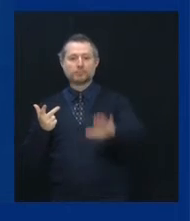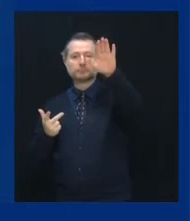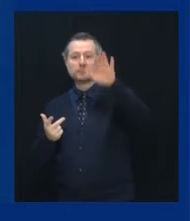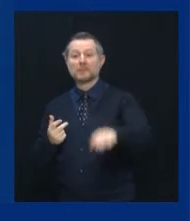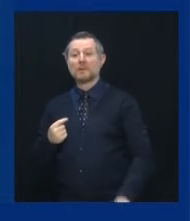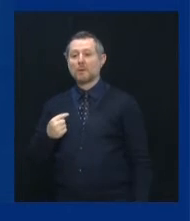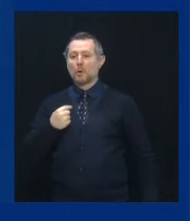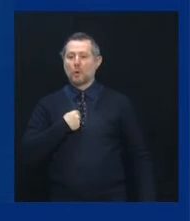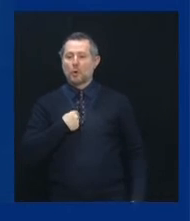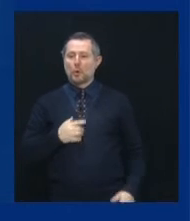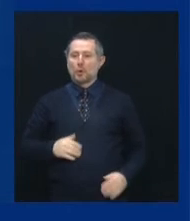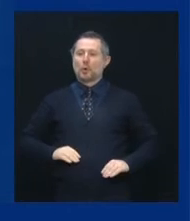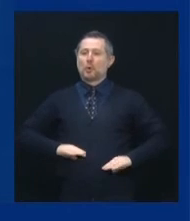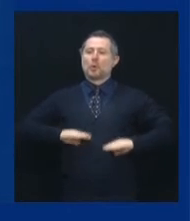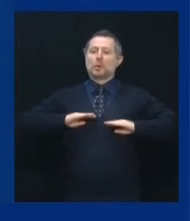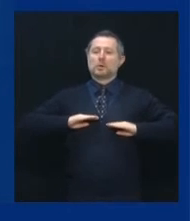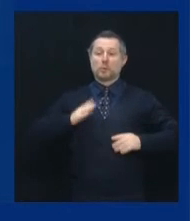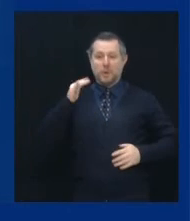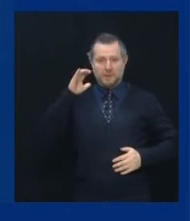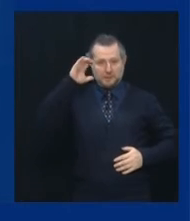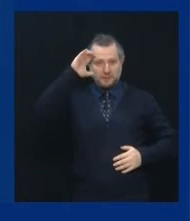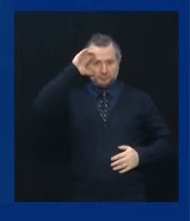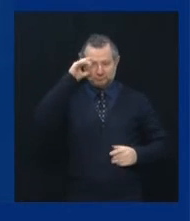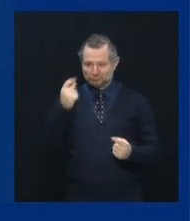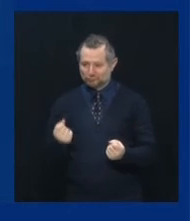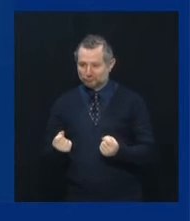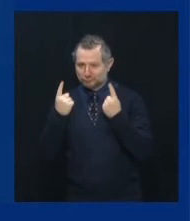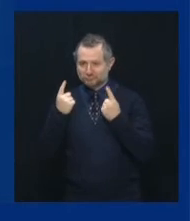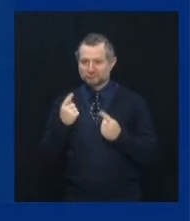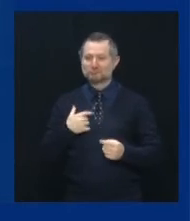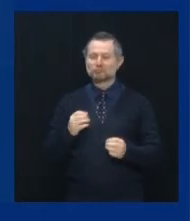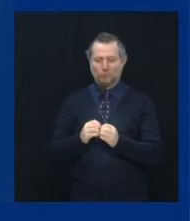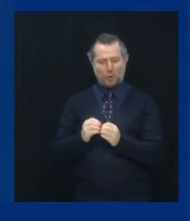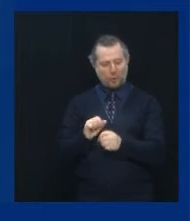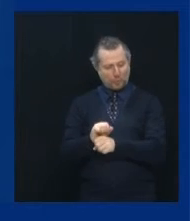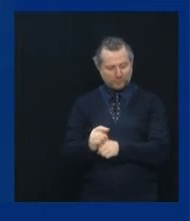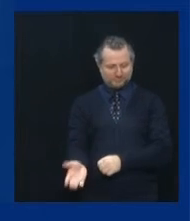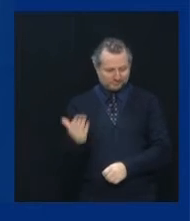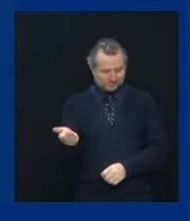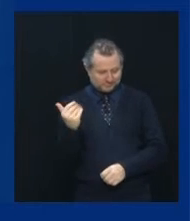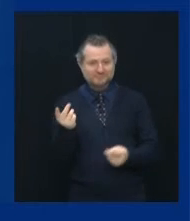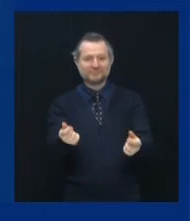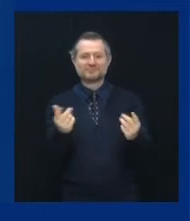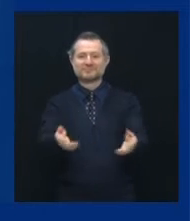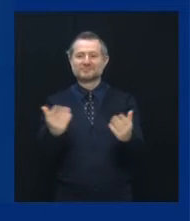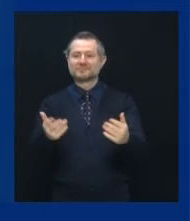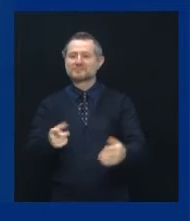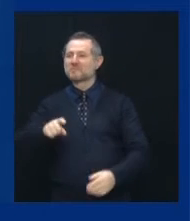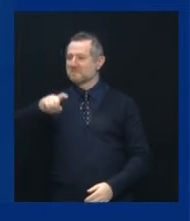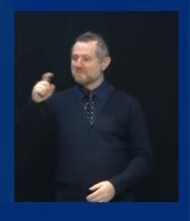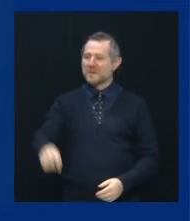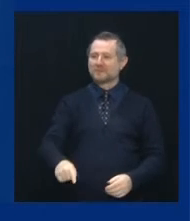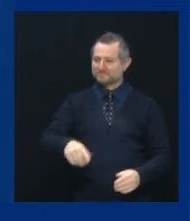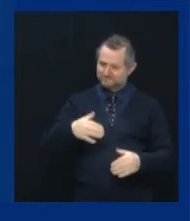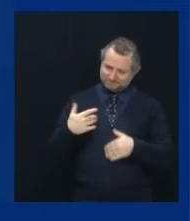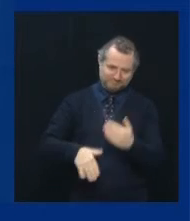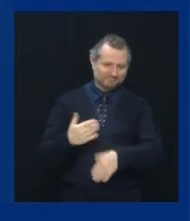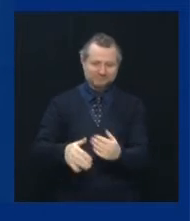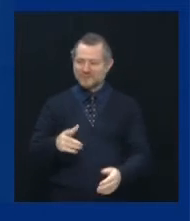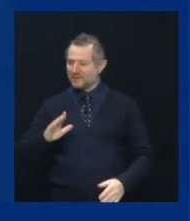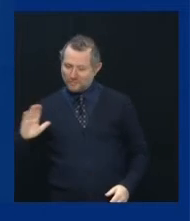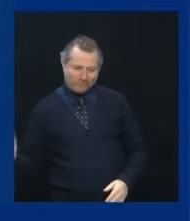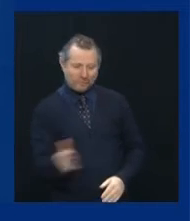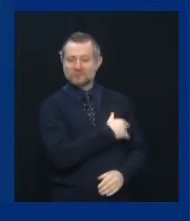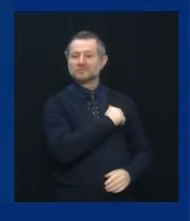me. But you have to keep it up, because we need that hospital staff vaccinated. We need them